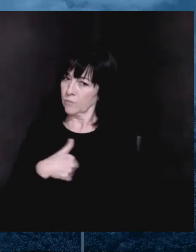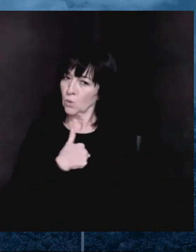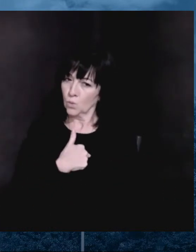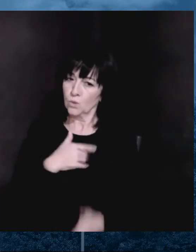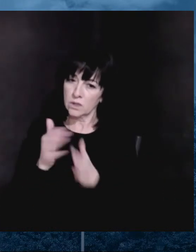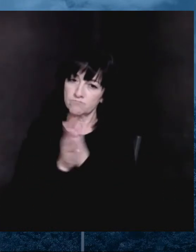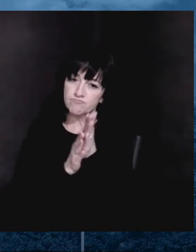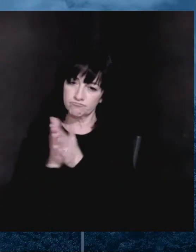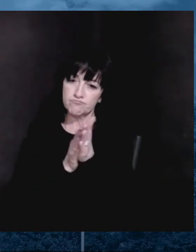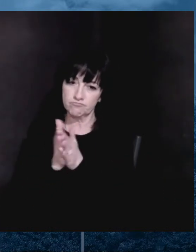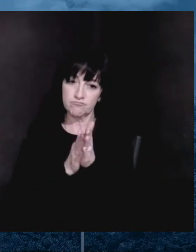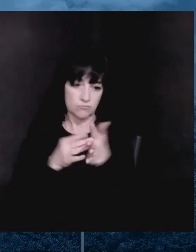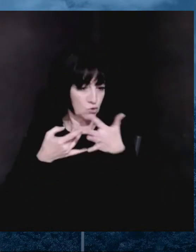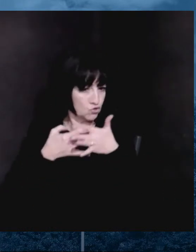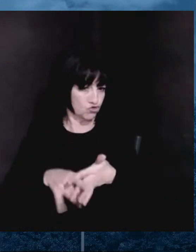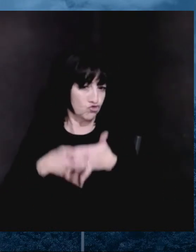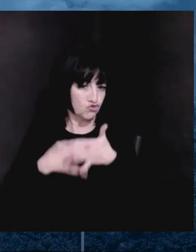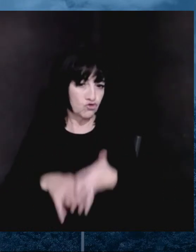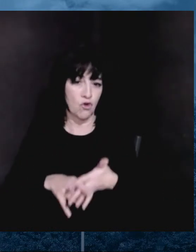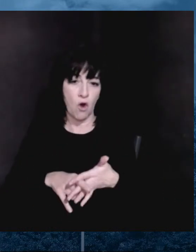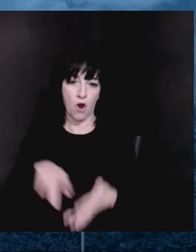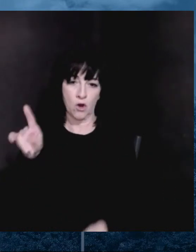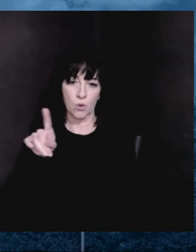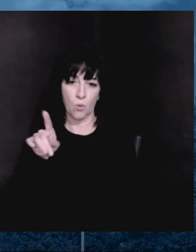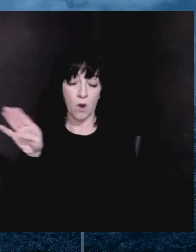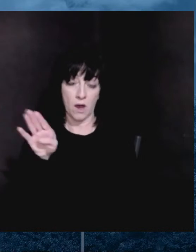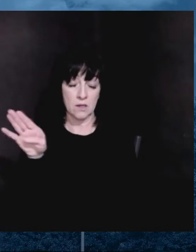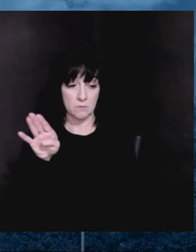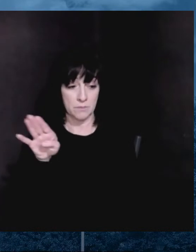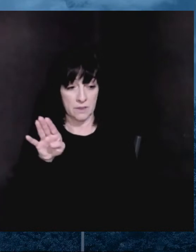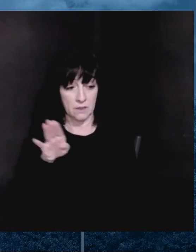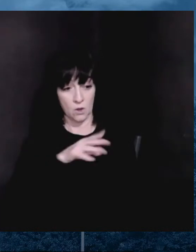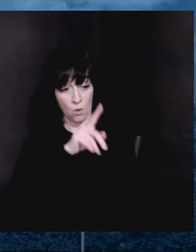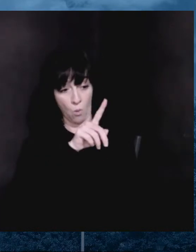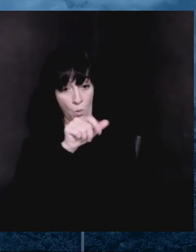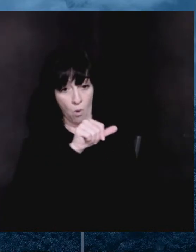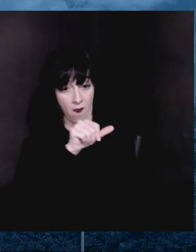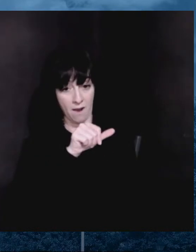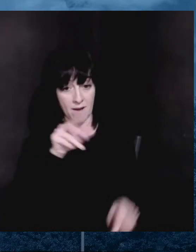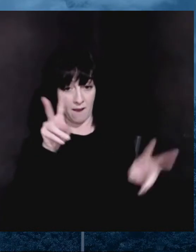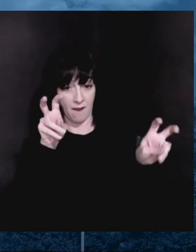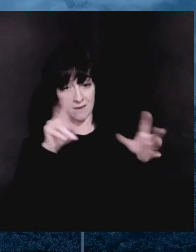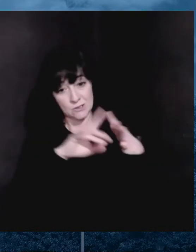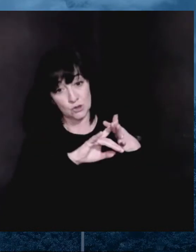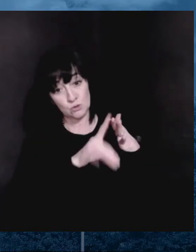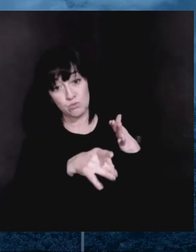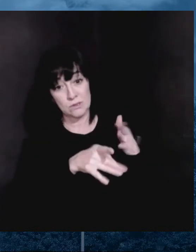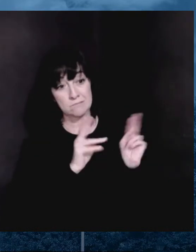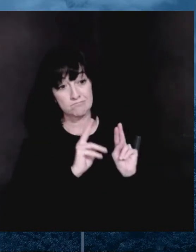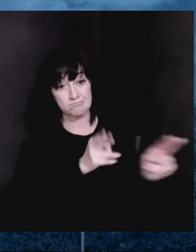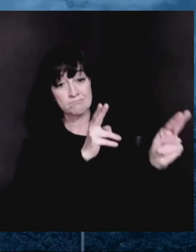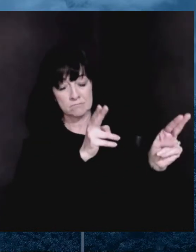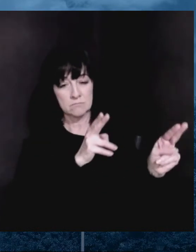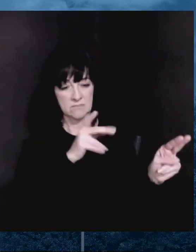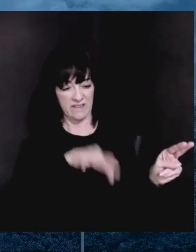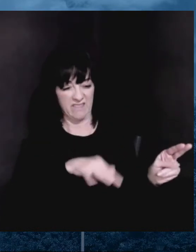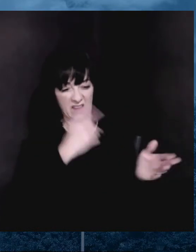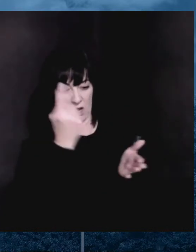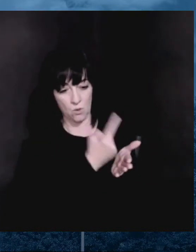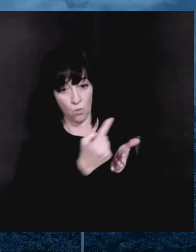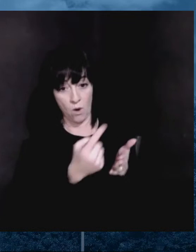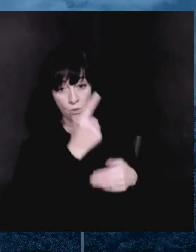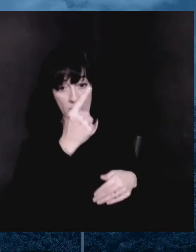into 1B. So after this 1A sprint in the next week and a half,